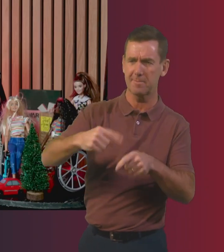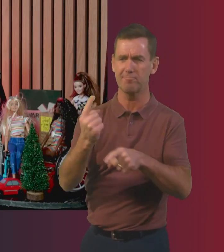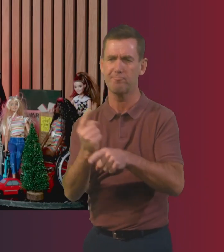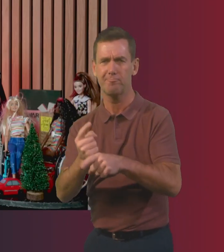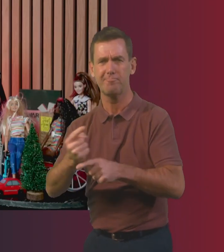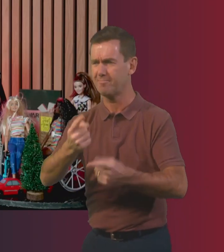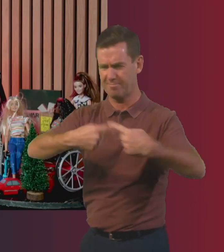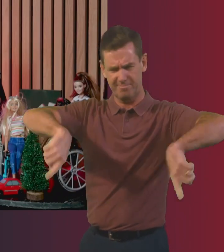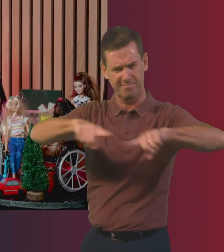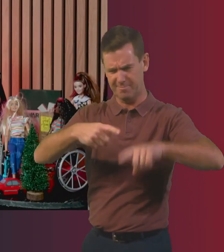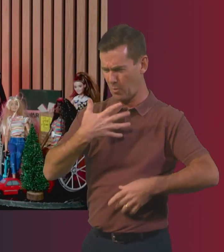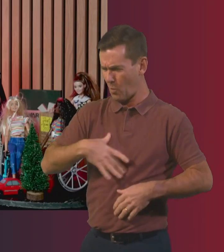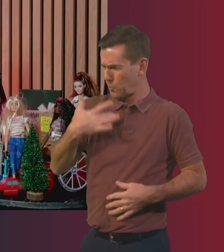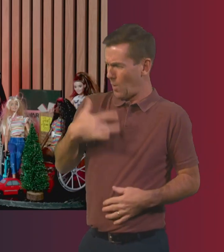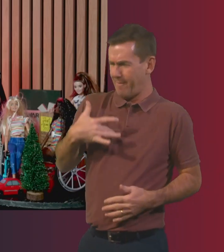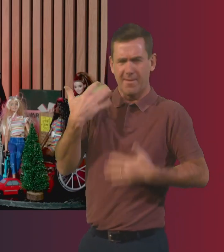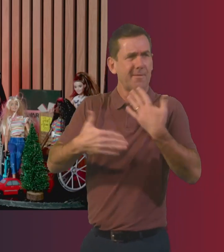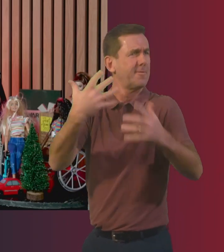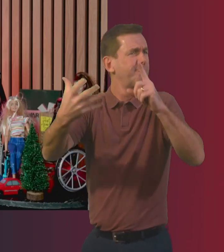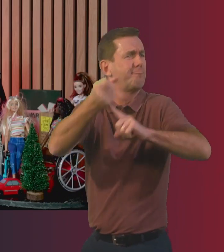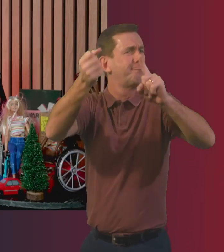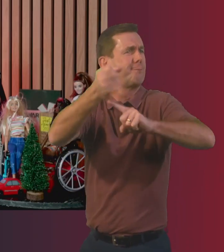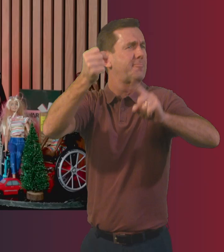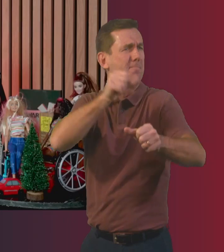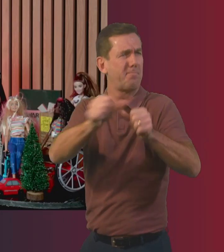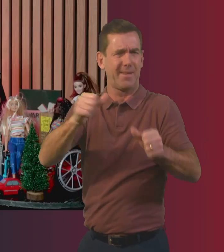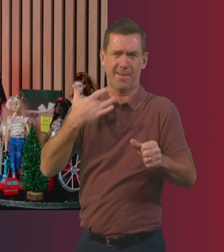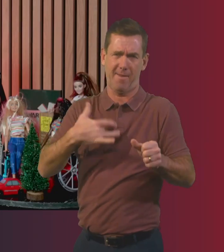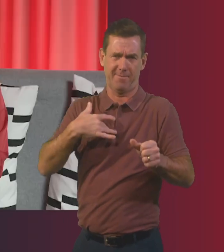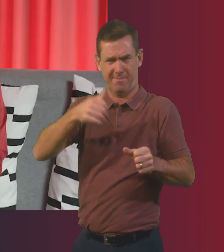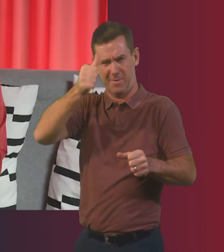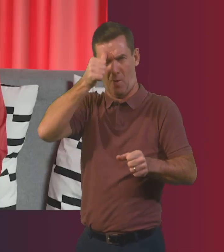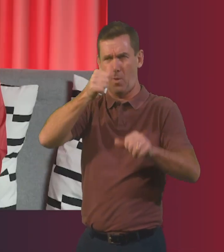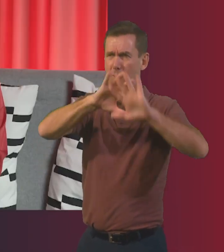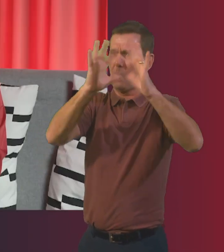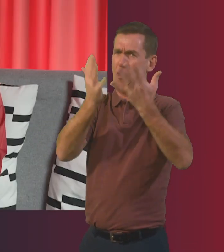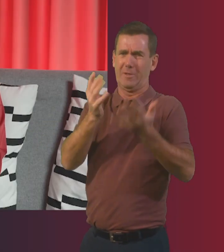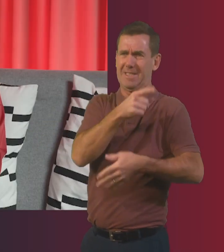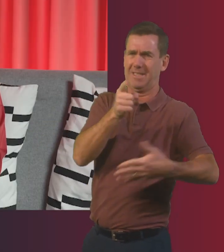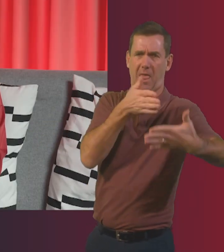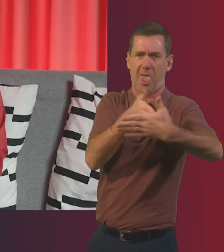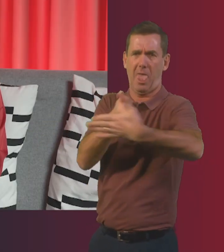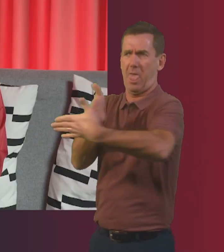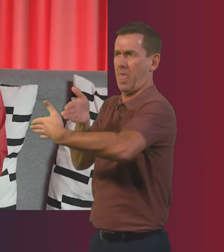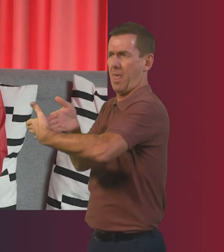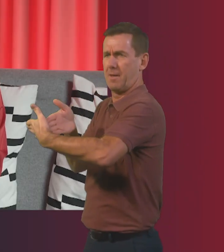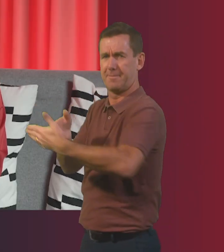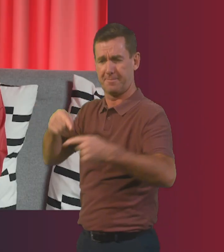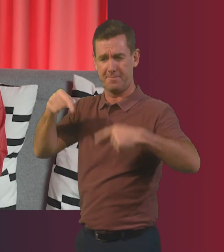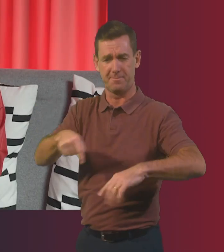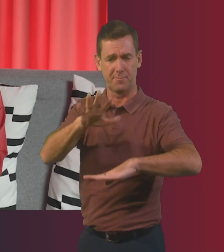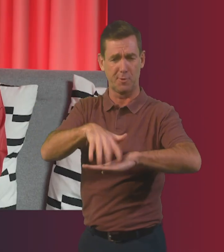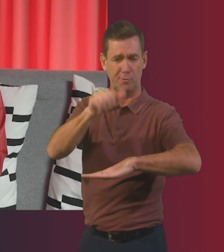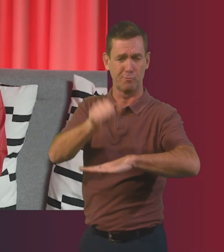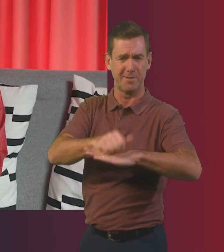can all live our best life, particularly when navigating a disabling world. We're back with a Christmas special, but before we get started,